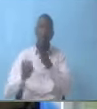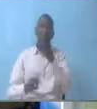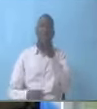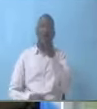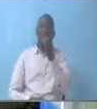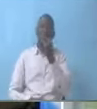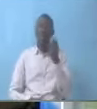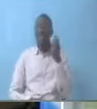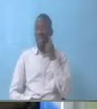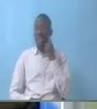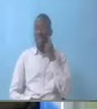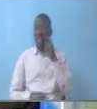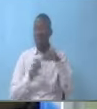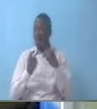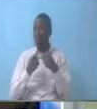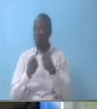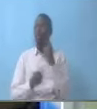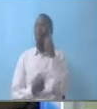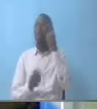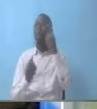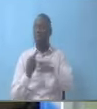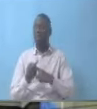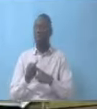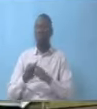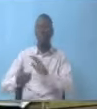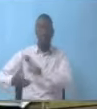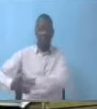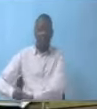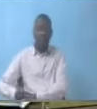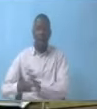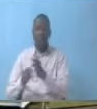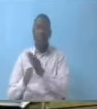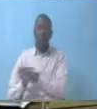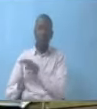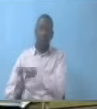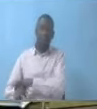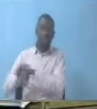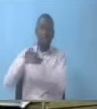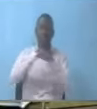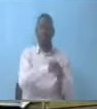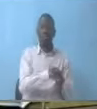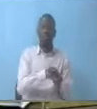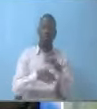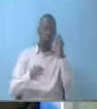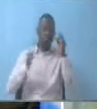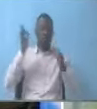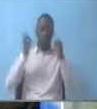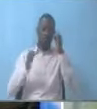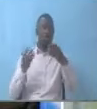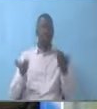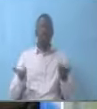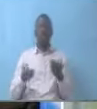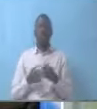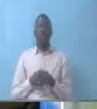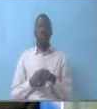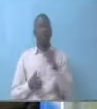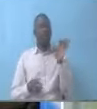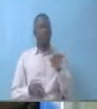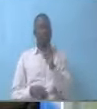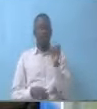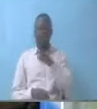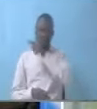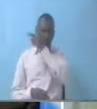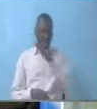lo yobbu ci kanam atekay bi. That is very severe, isn't it? Yes. Lu metti la. That is contrary to all international